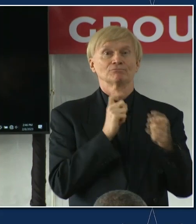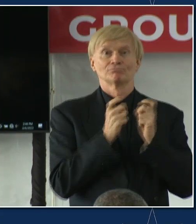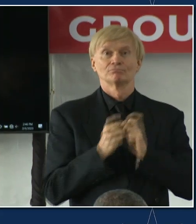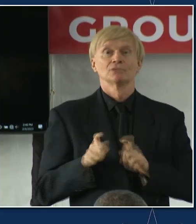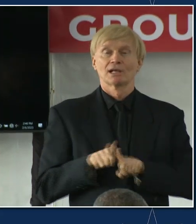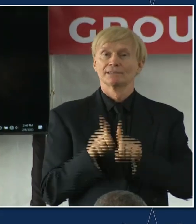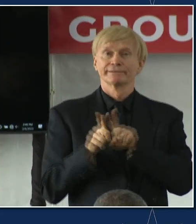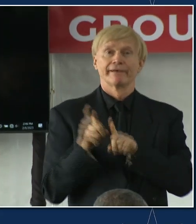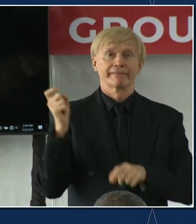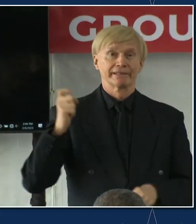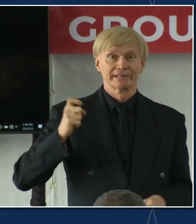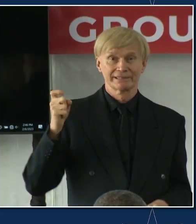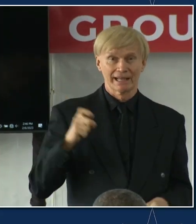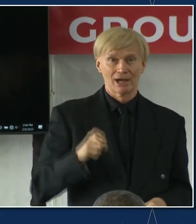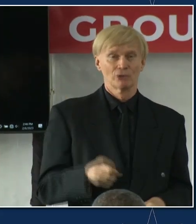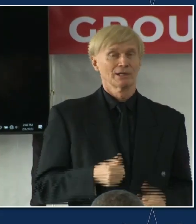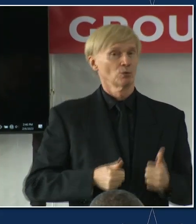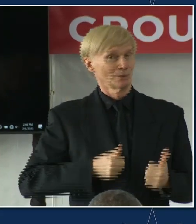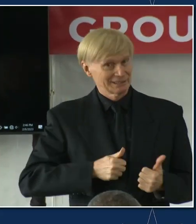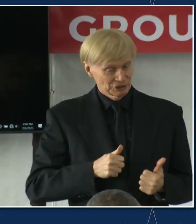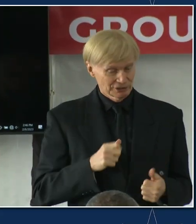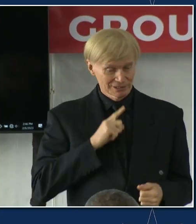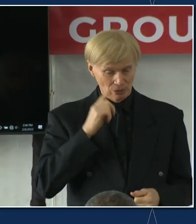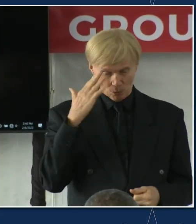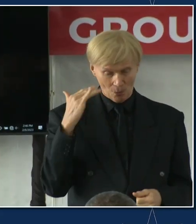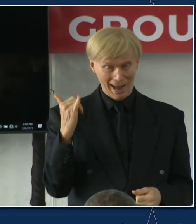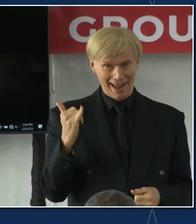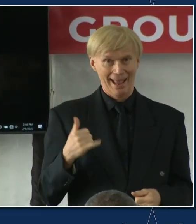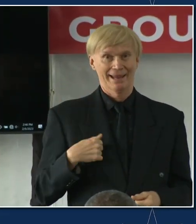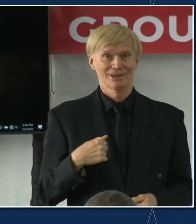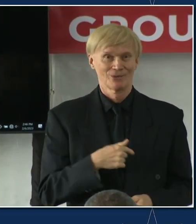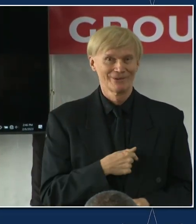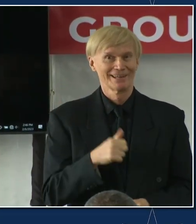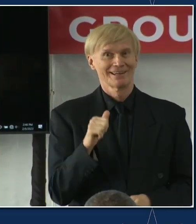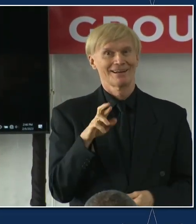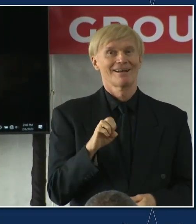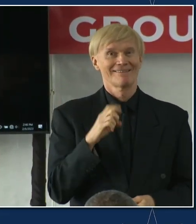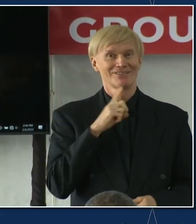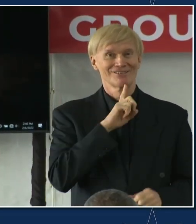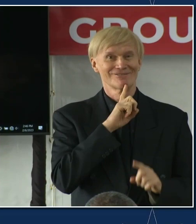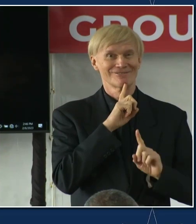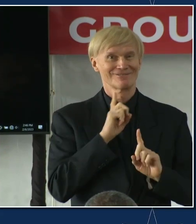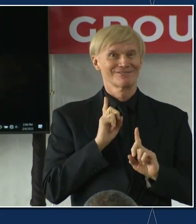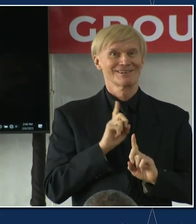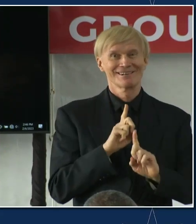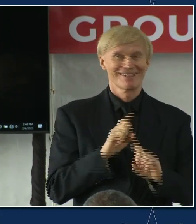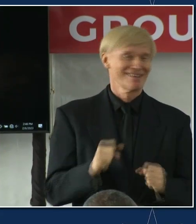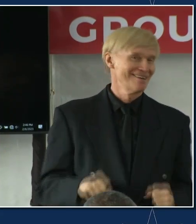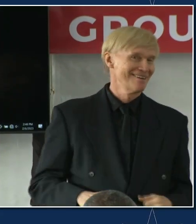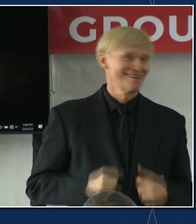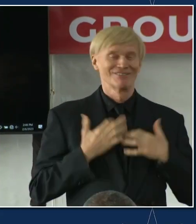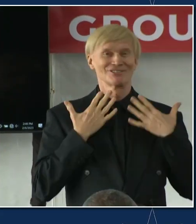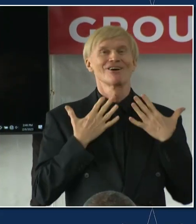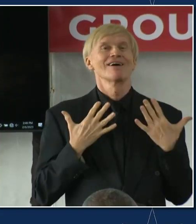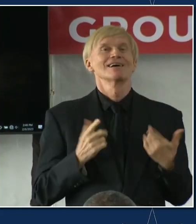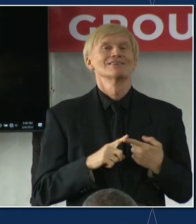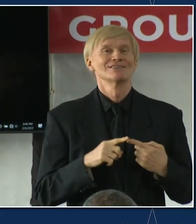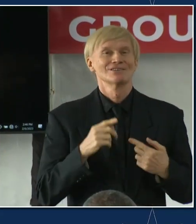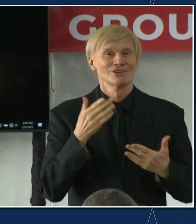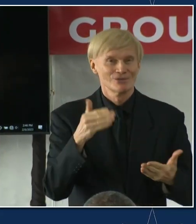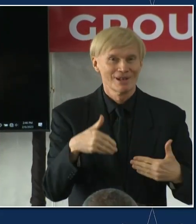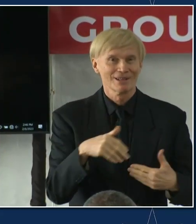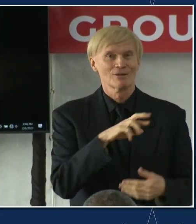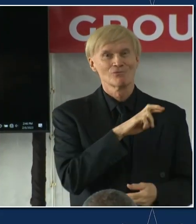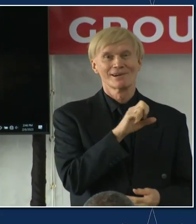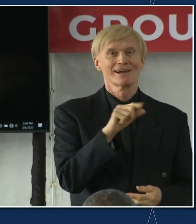necessary, which is why we are thrilled, overjoyed, to welcome the Regal